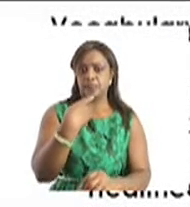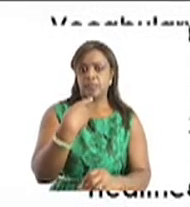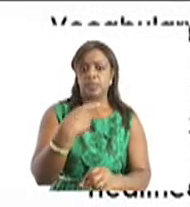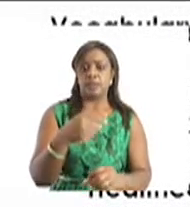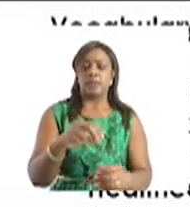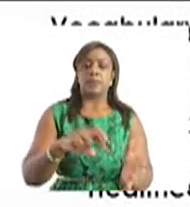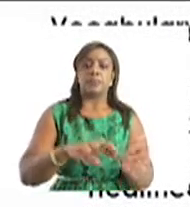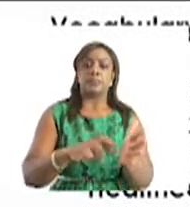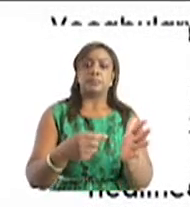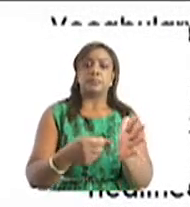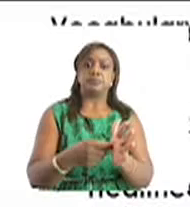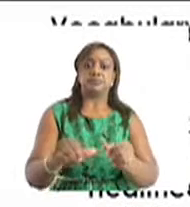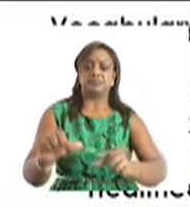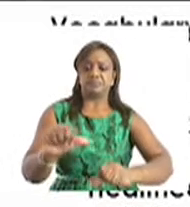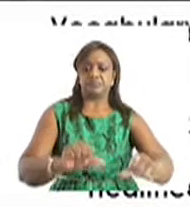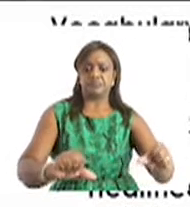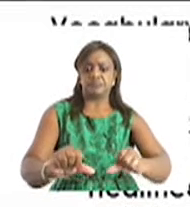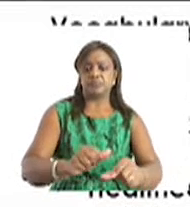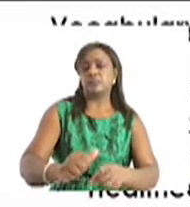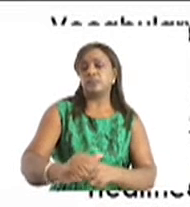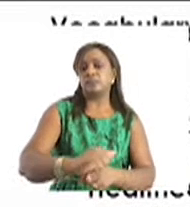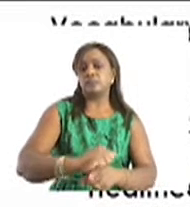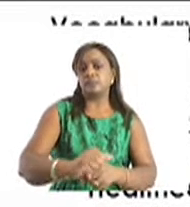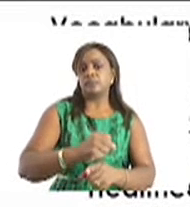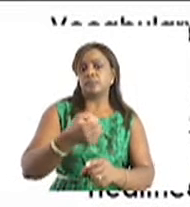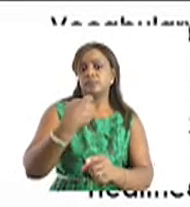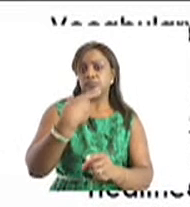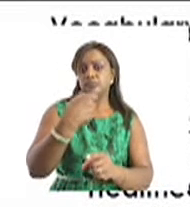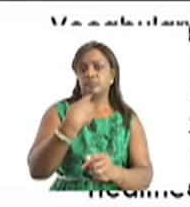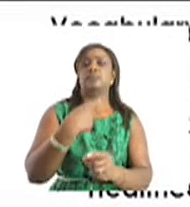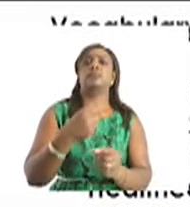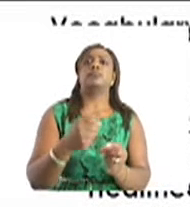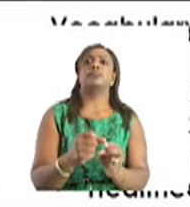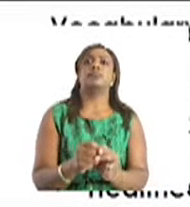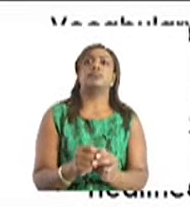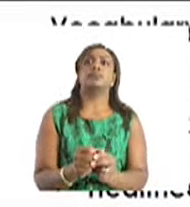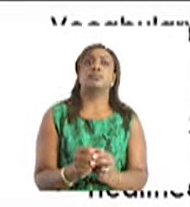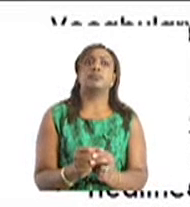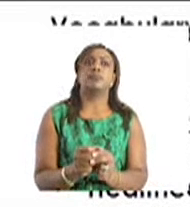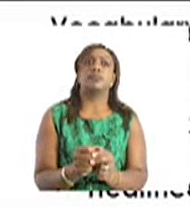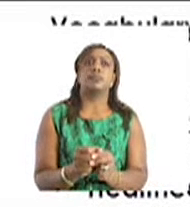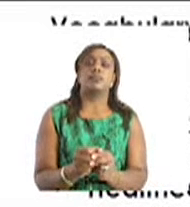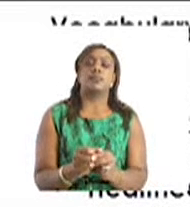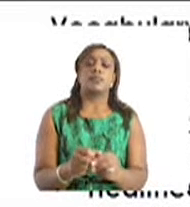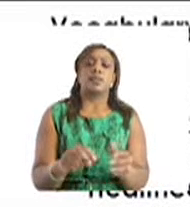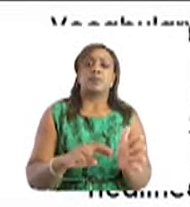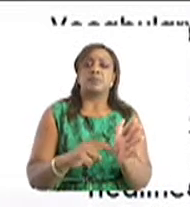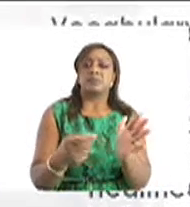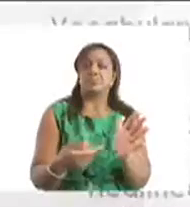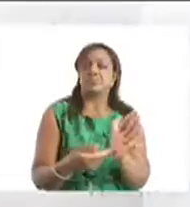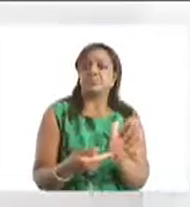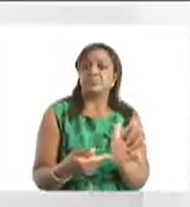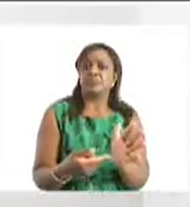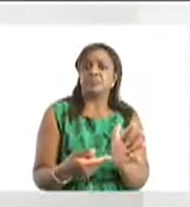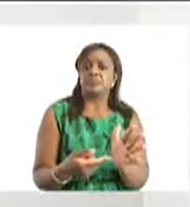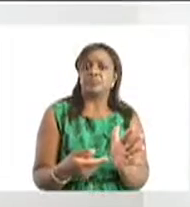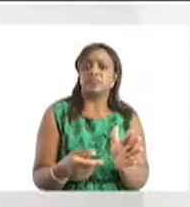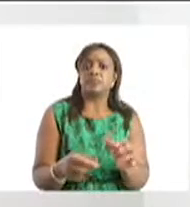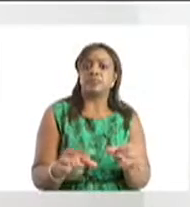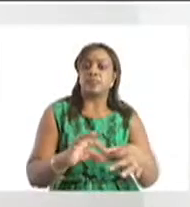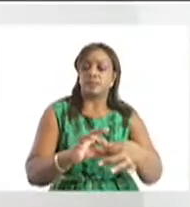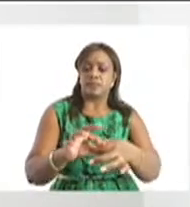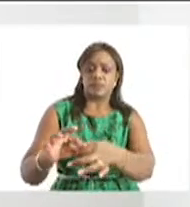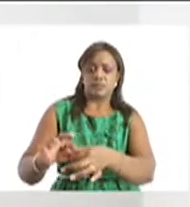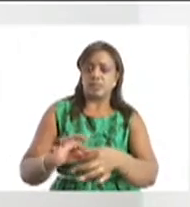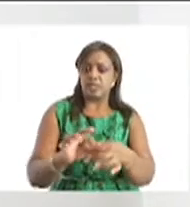Relating to the science or practice of medicine. Right. This simply means that it relates to things